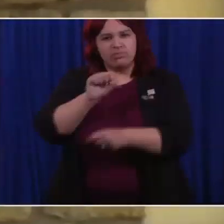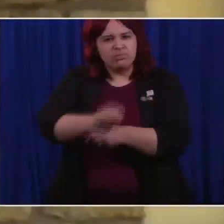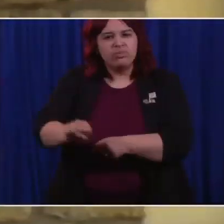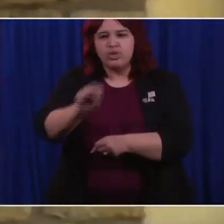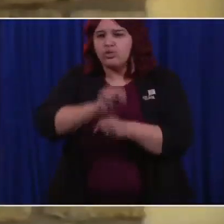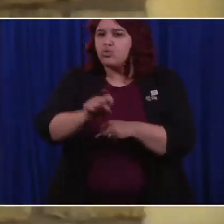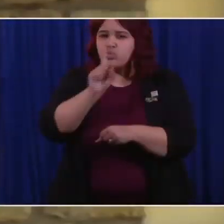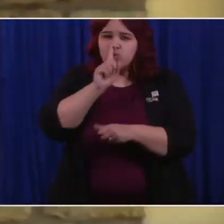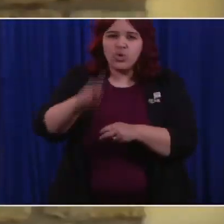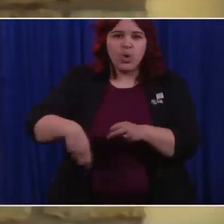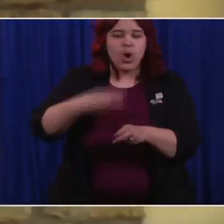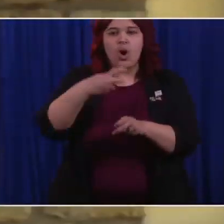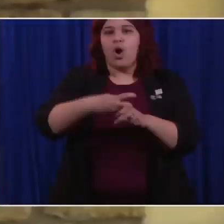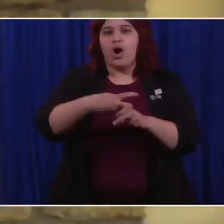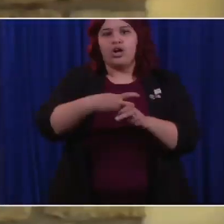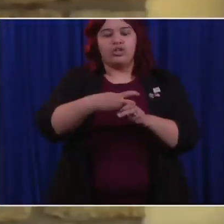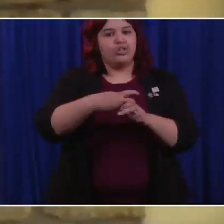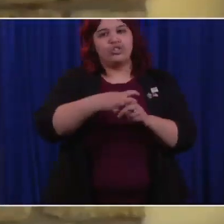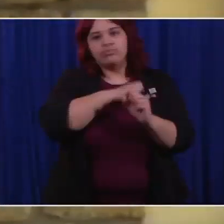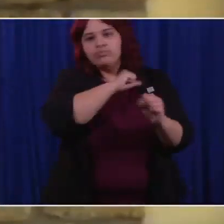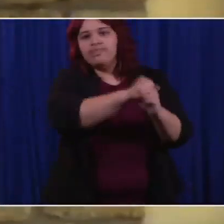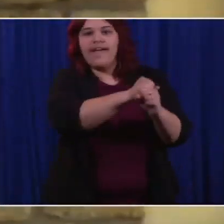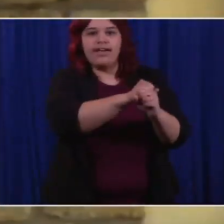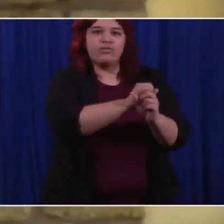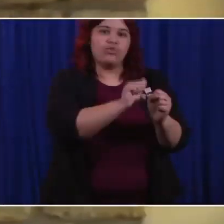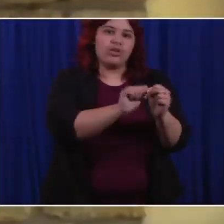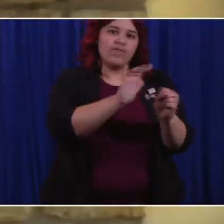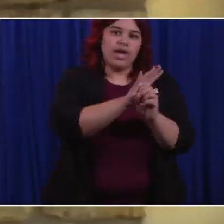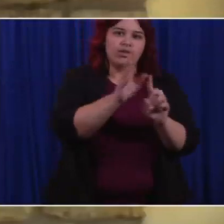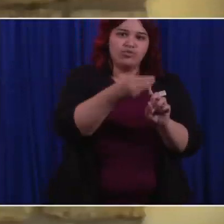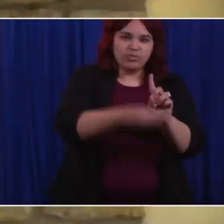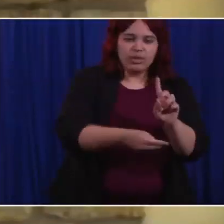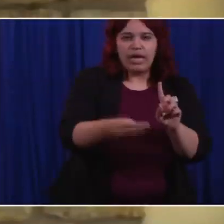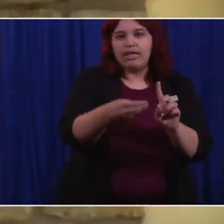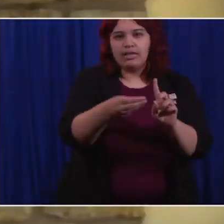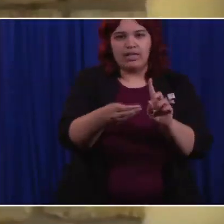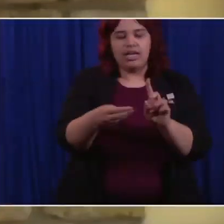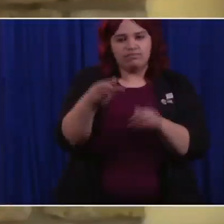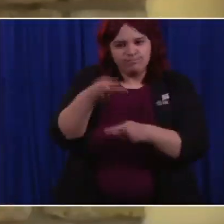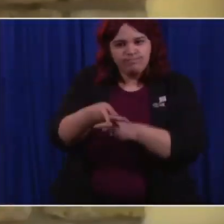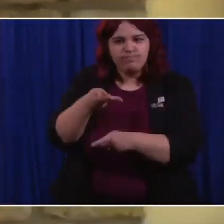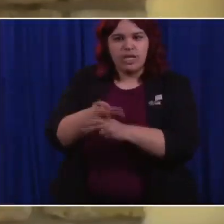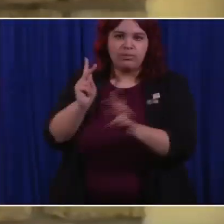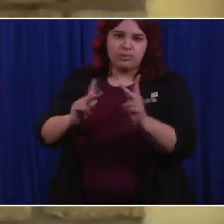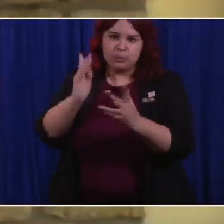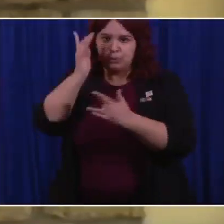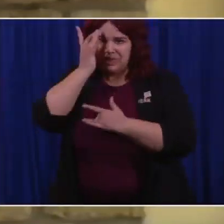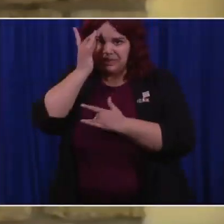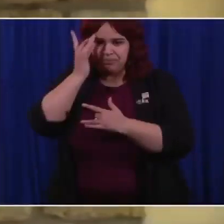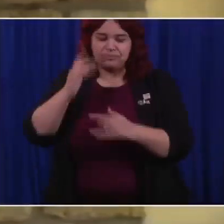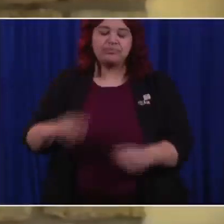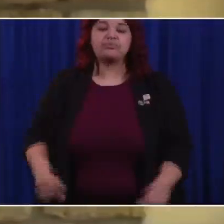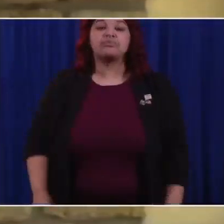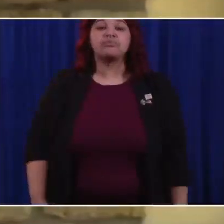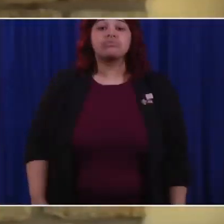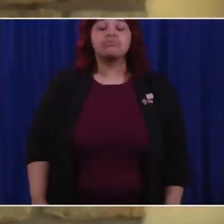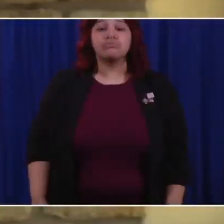very, very hard to save lives. In addition, we've started planning for a memorial grove